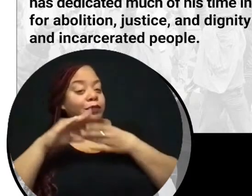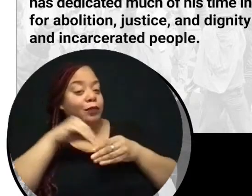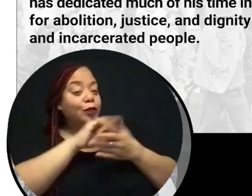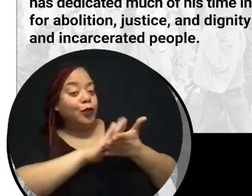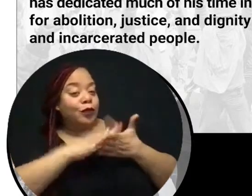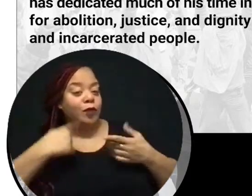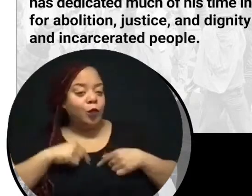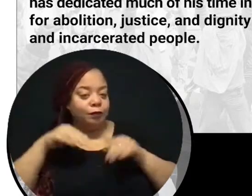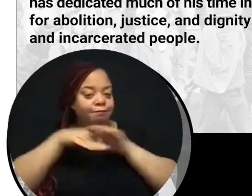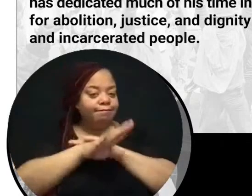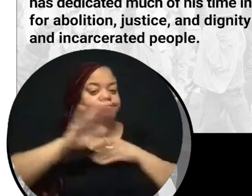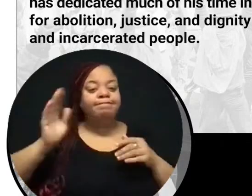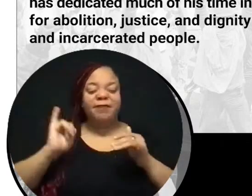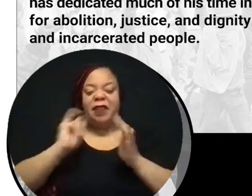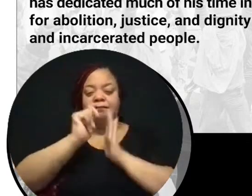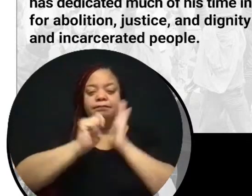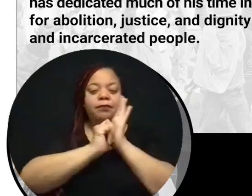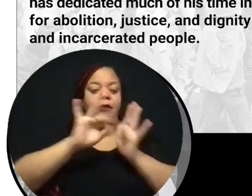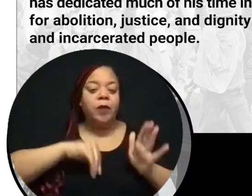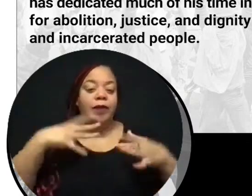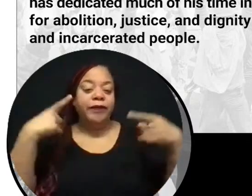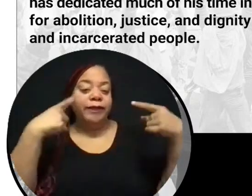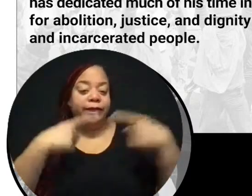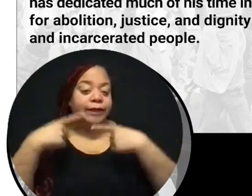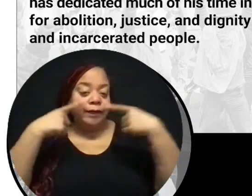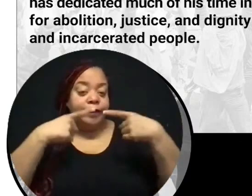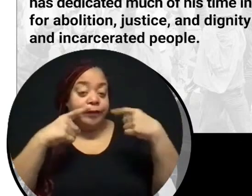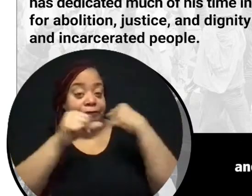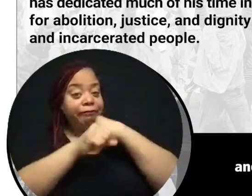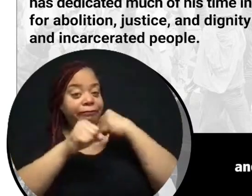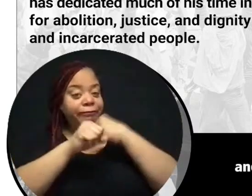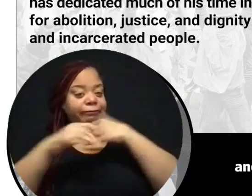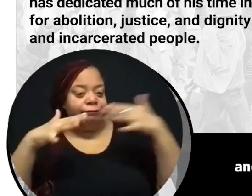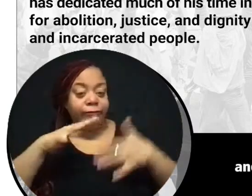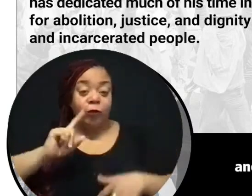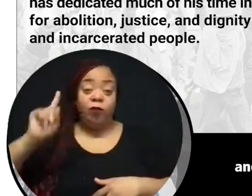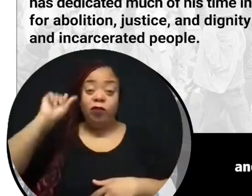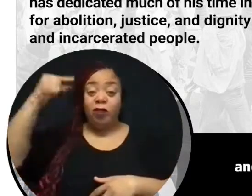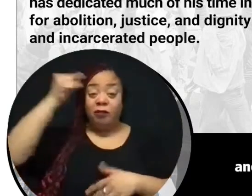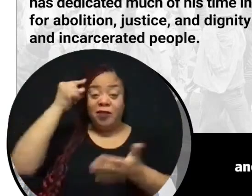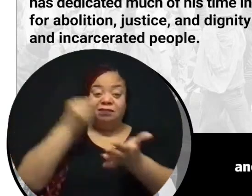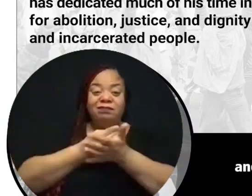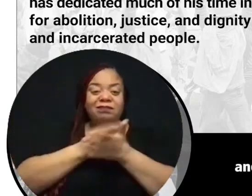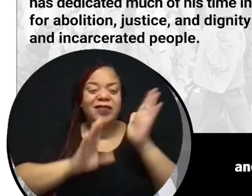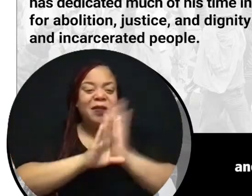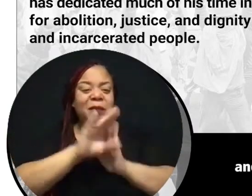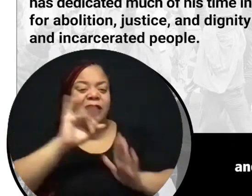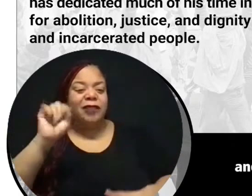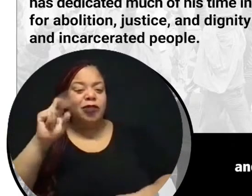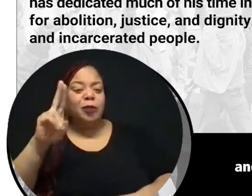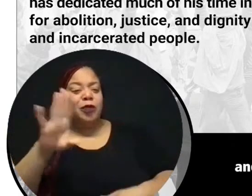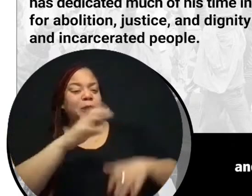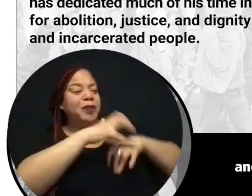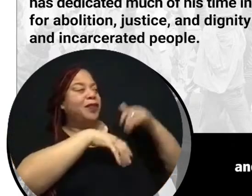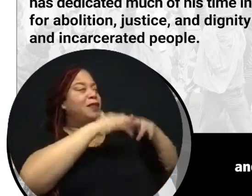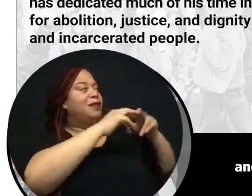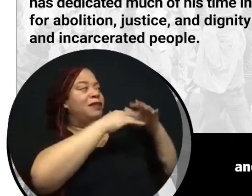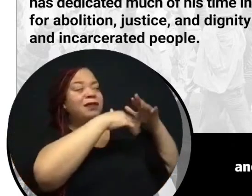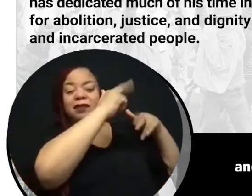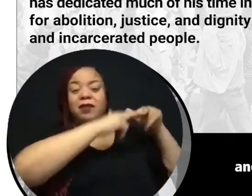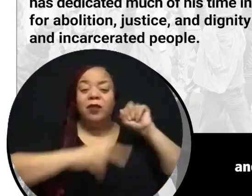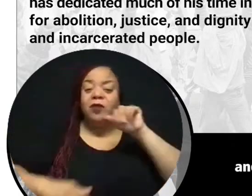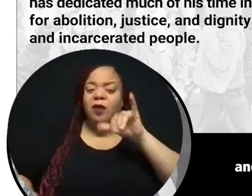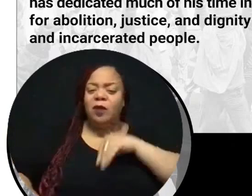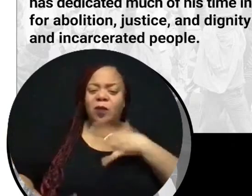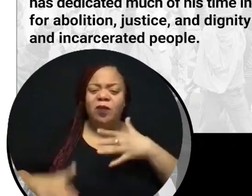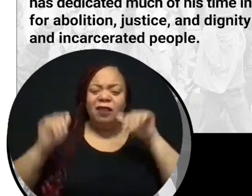The government then redlined those inner city communities, intentionally causing urban decay and creating what we know as